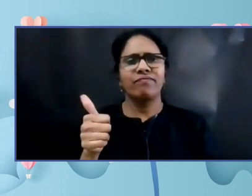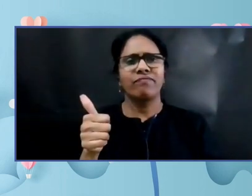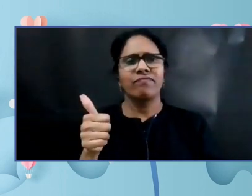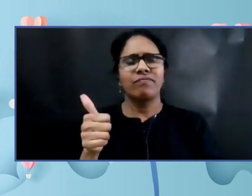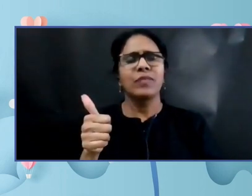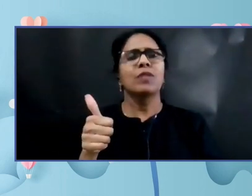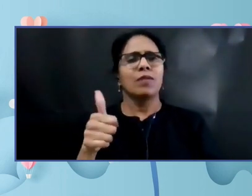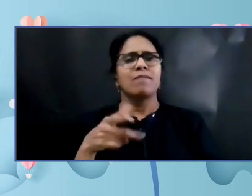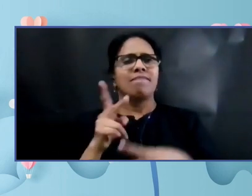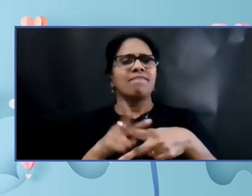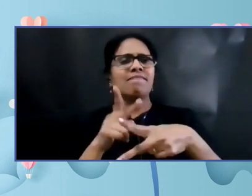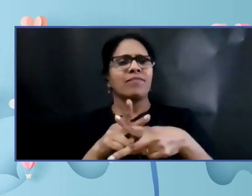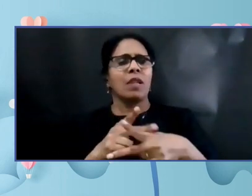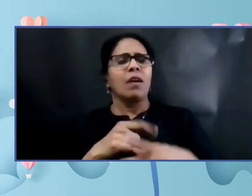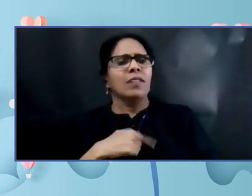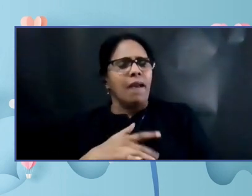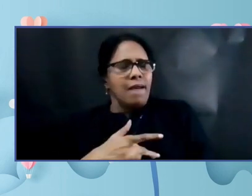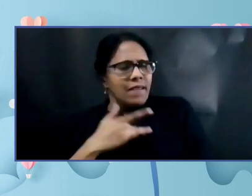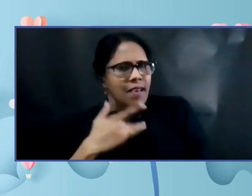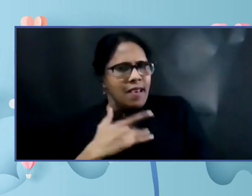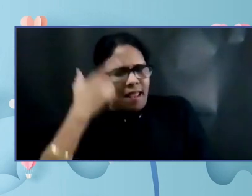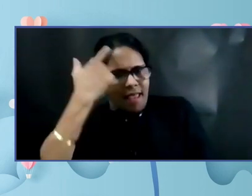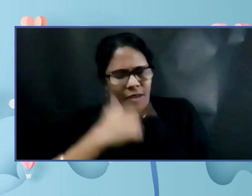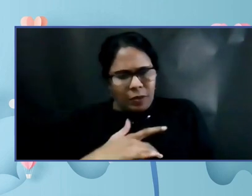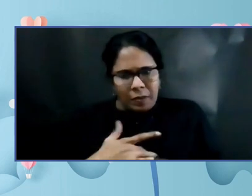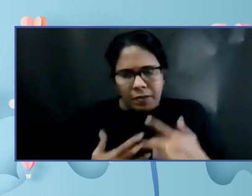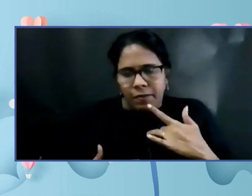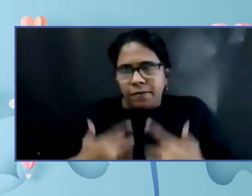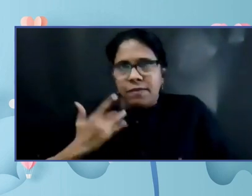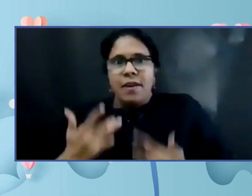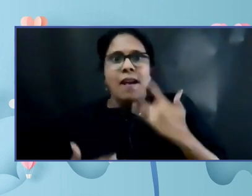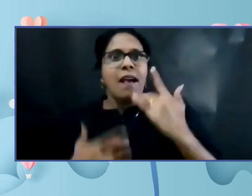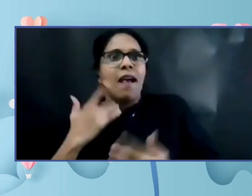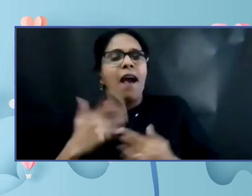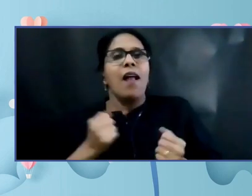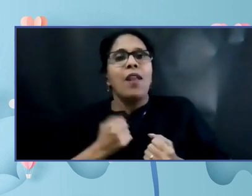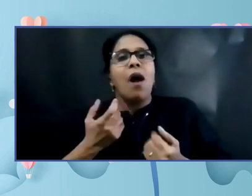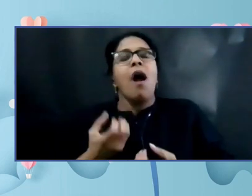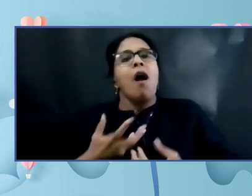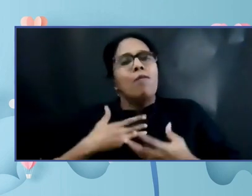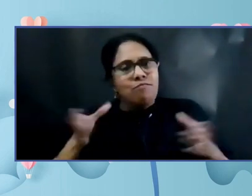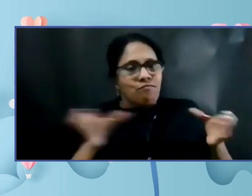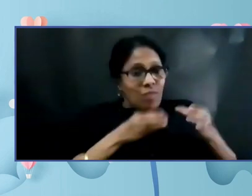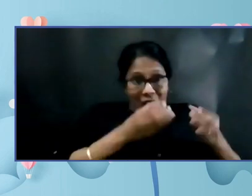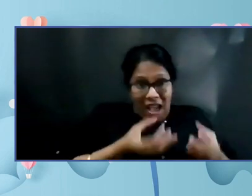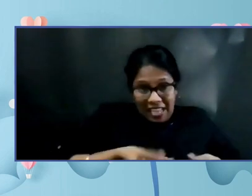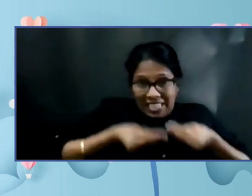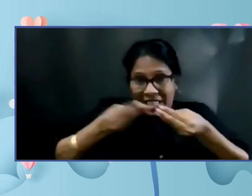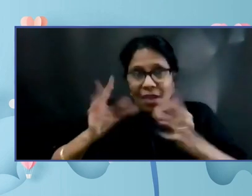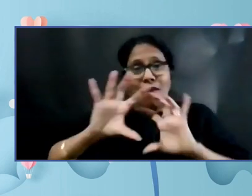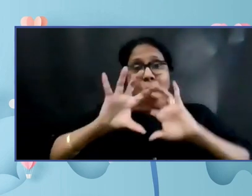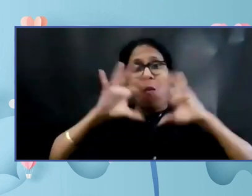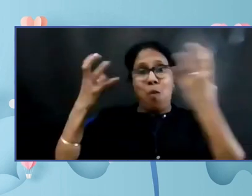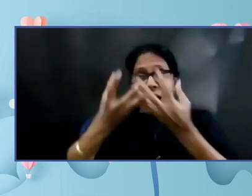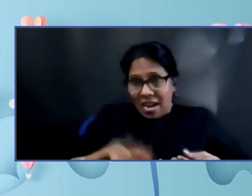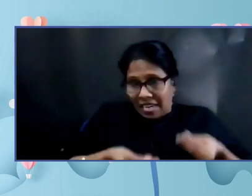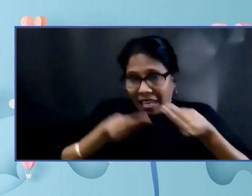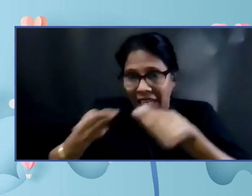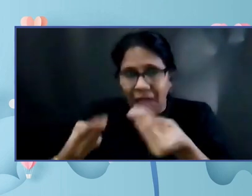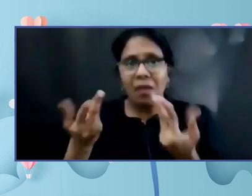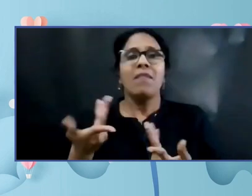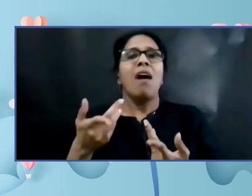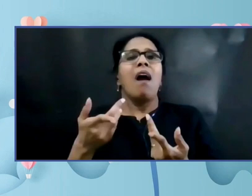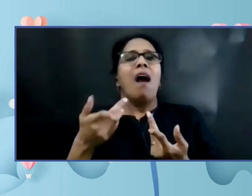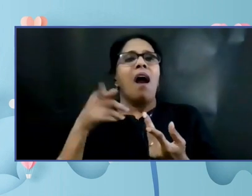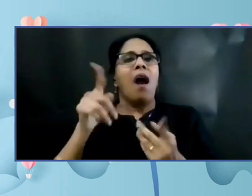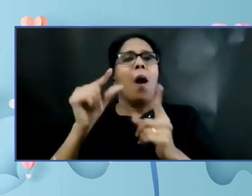We are feelers. We gave the world the adventures of Professor X and the music